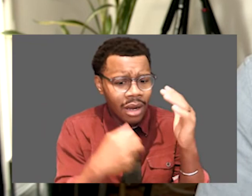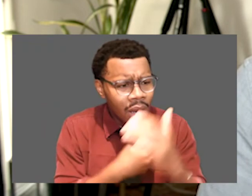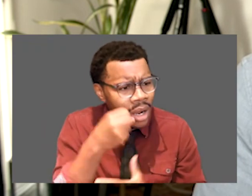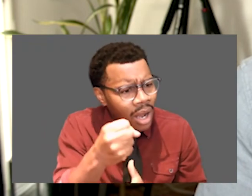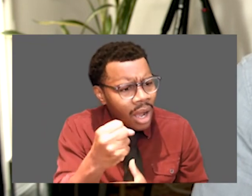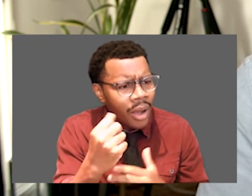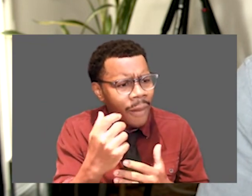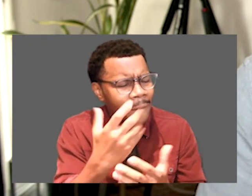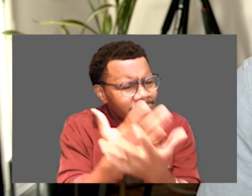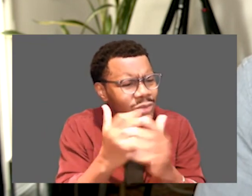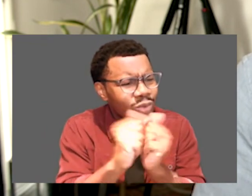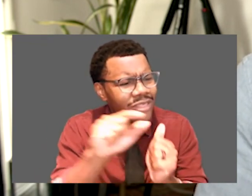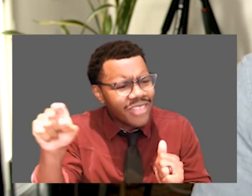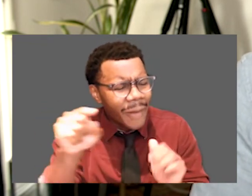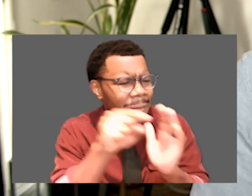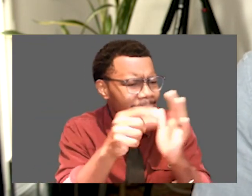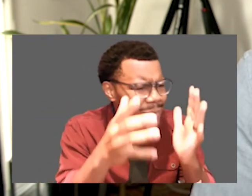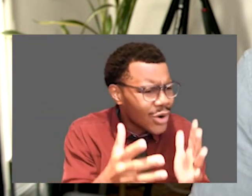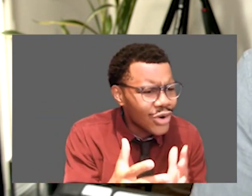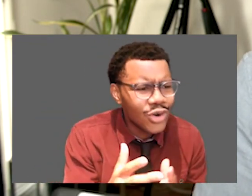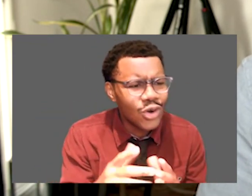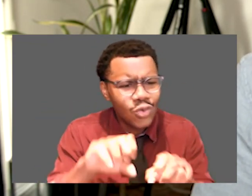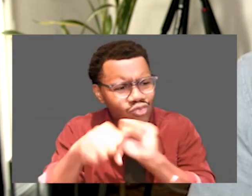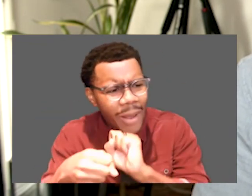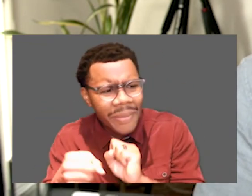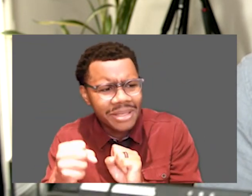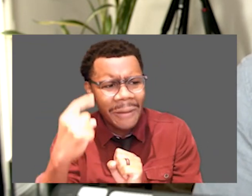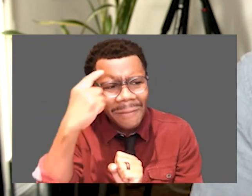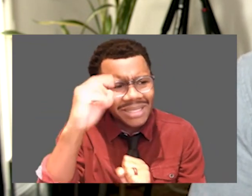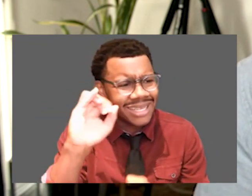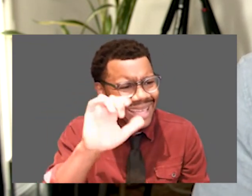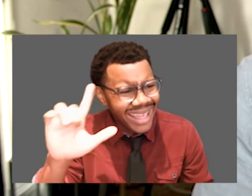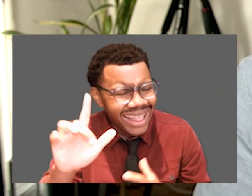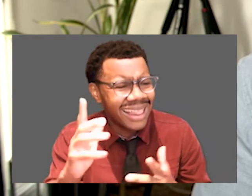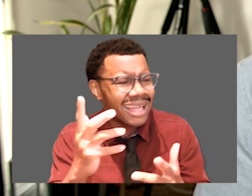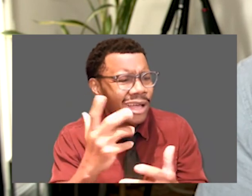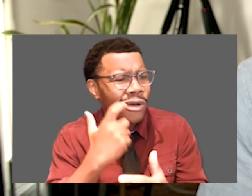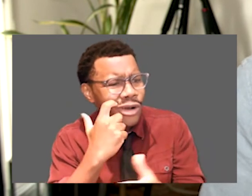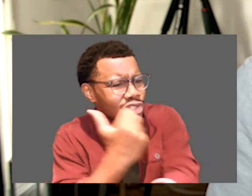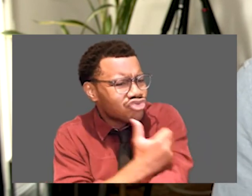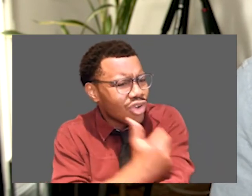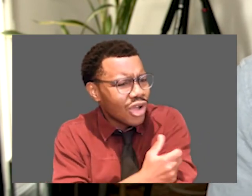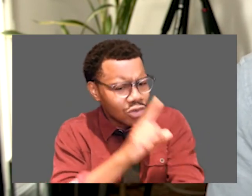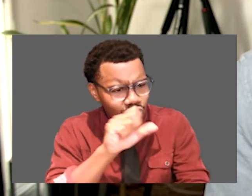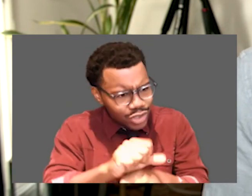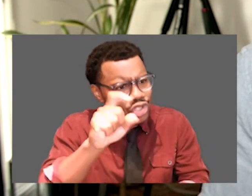murderers, rapists, mentally ill, and worthless drug addicts who really deserve to be here.